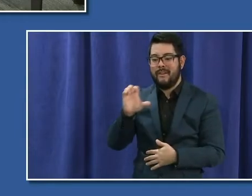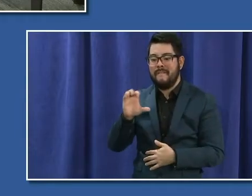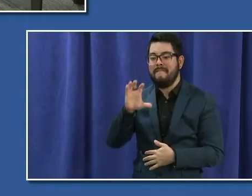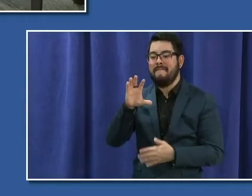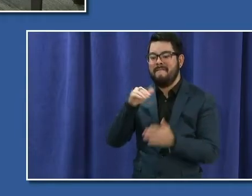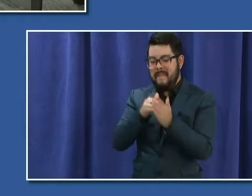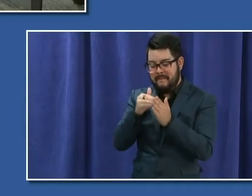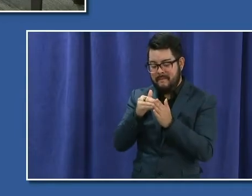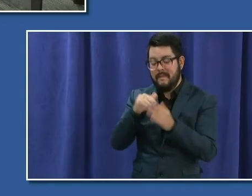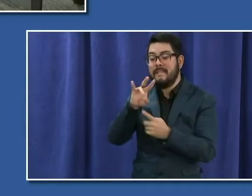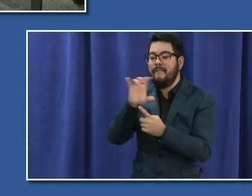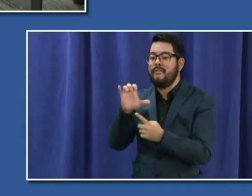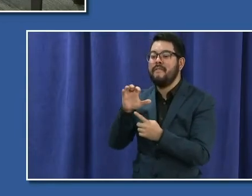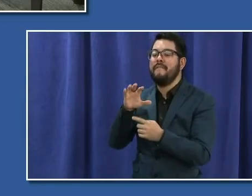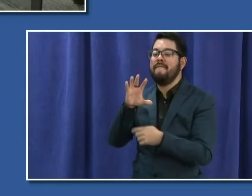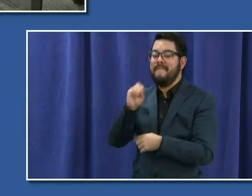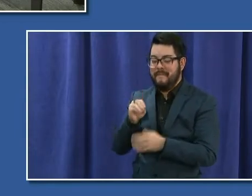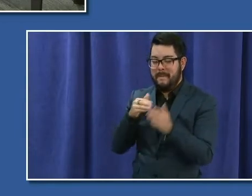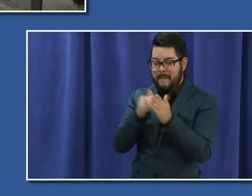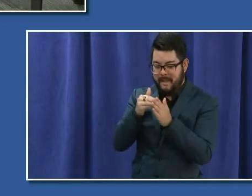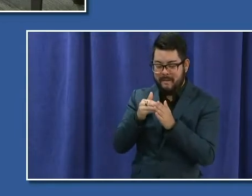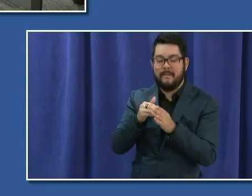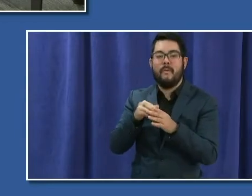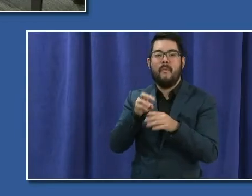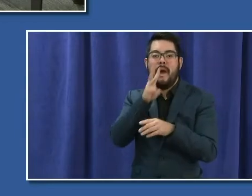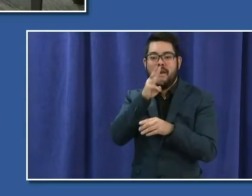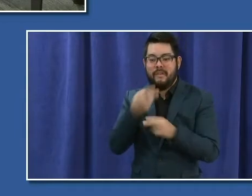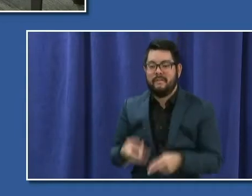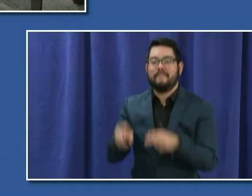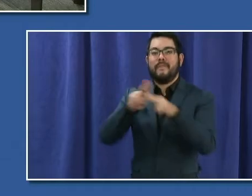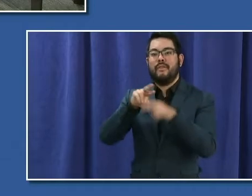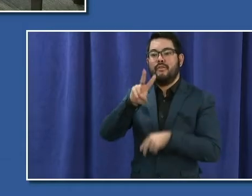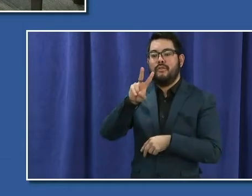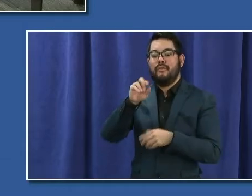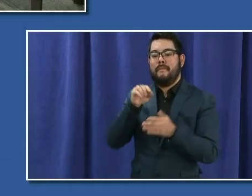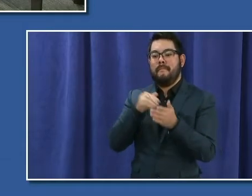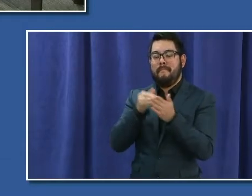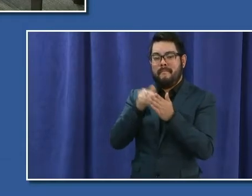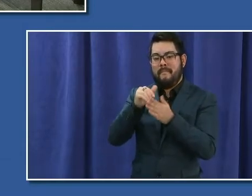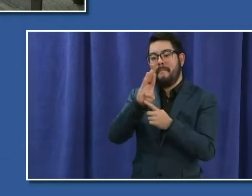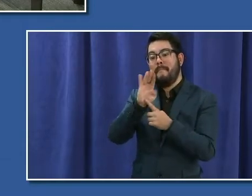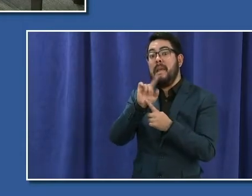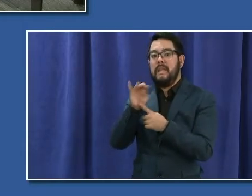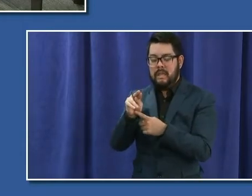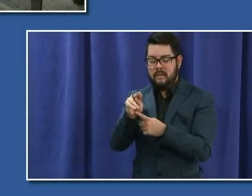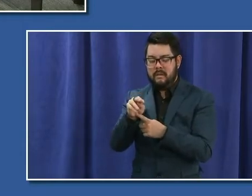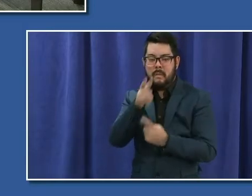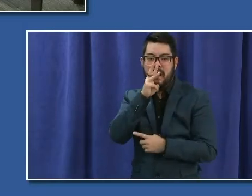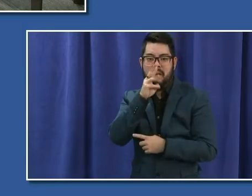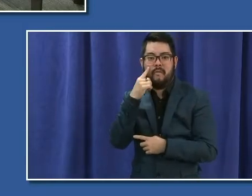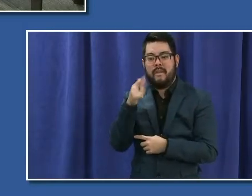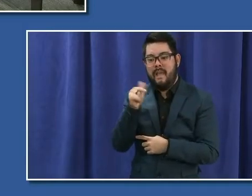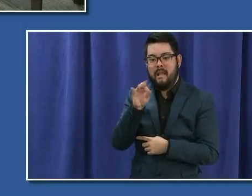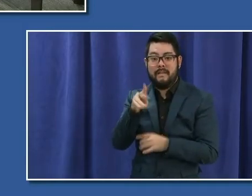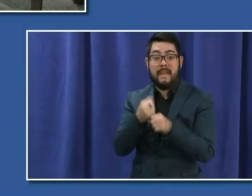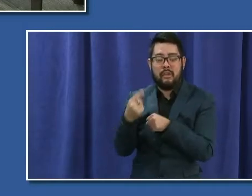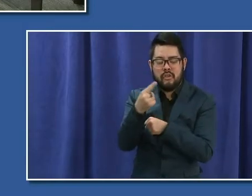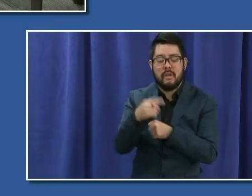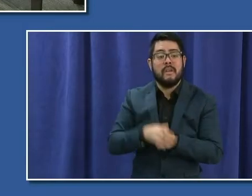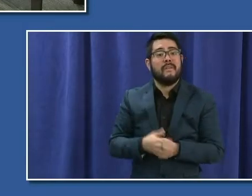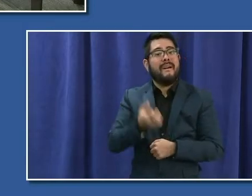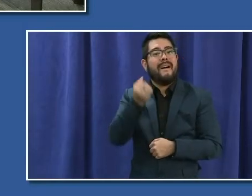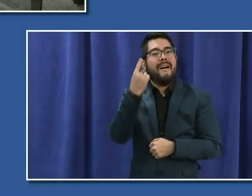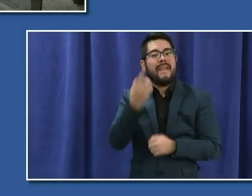gallons of water to 1.2 billion gallons of water over the next few years. Again, taking into consideration of Chicago being a